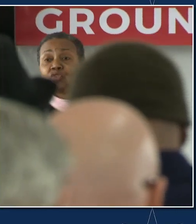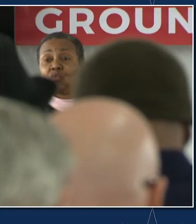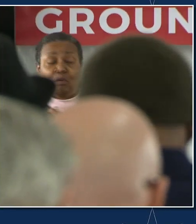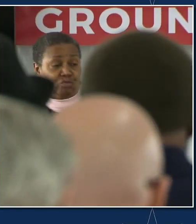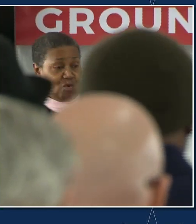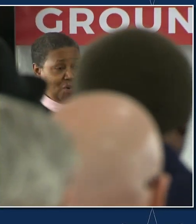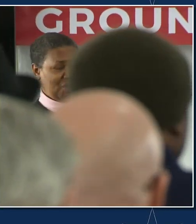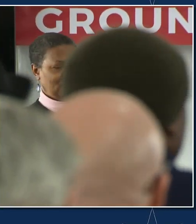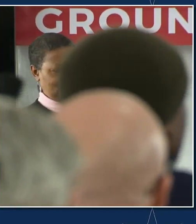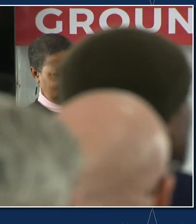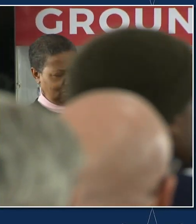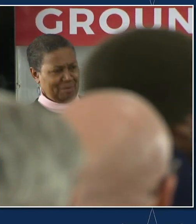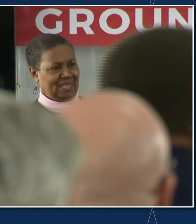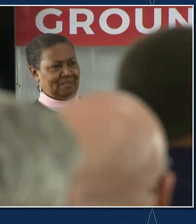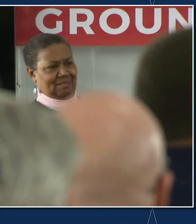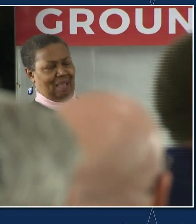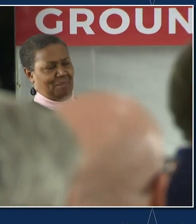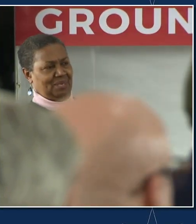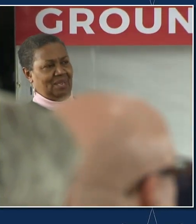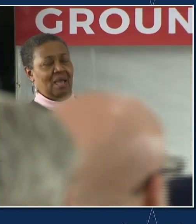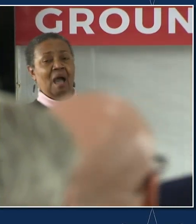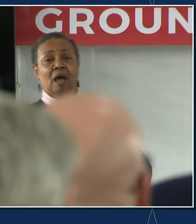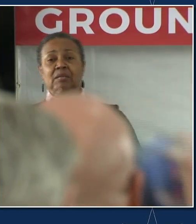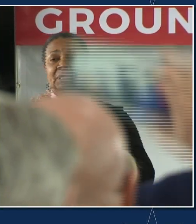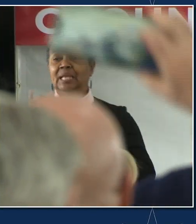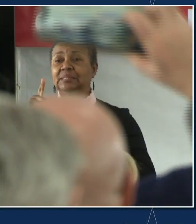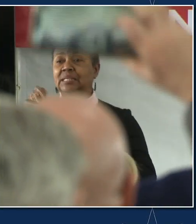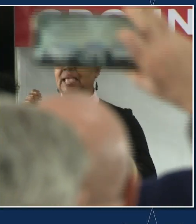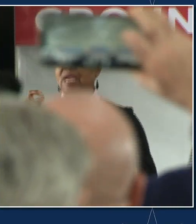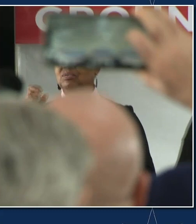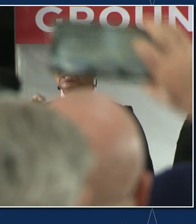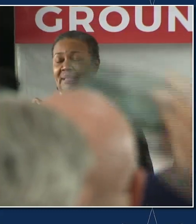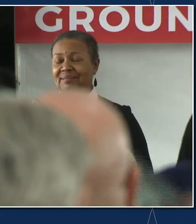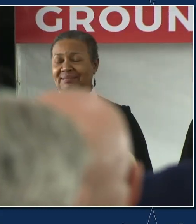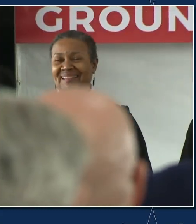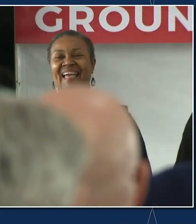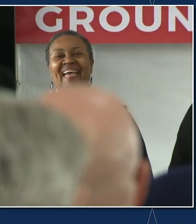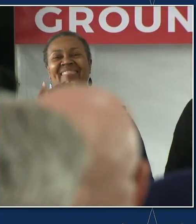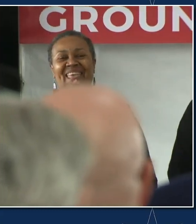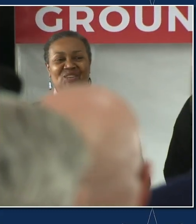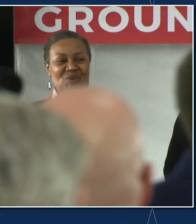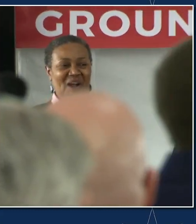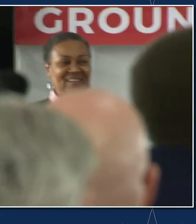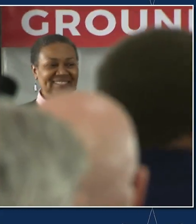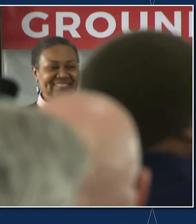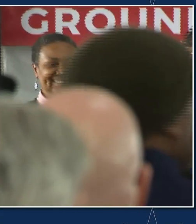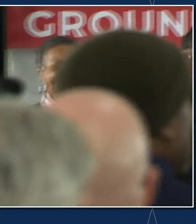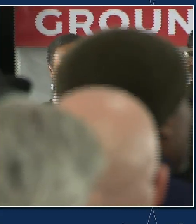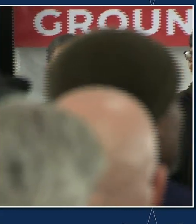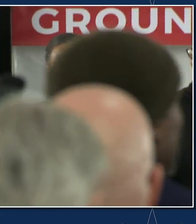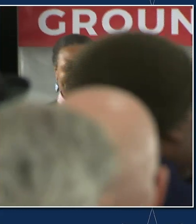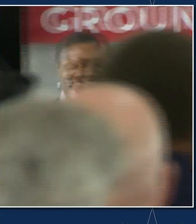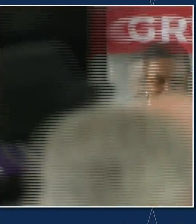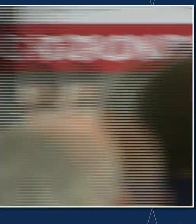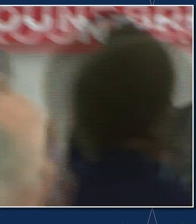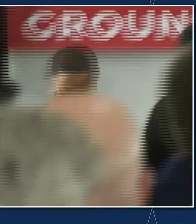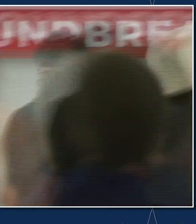Uproar. So we got a lot of stuff in common. But Alderman Leslie Harrison. Thank you all.